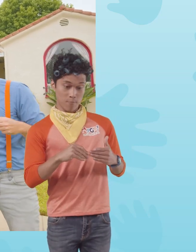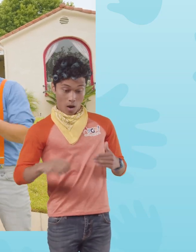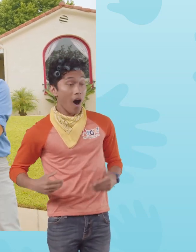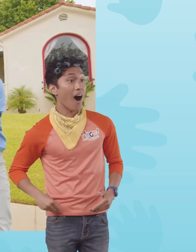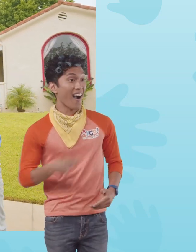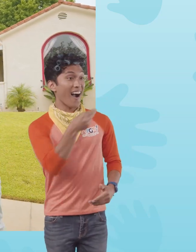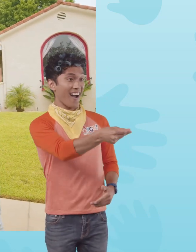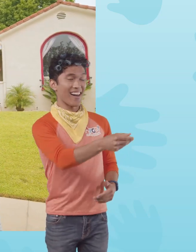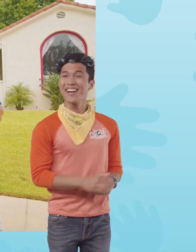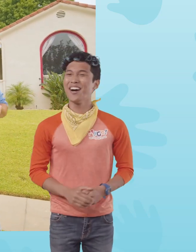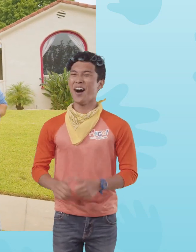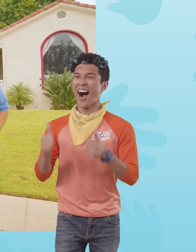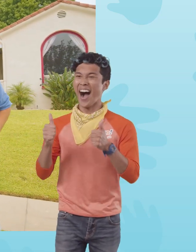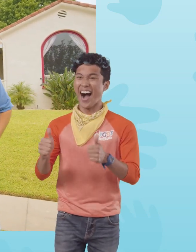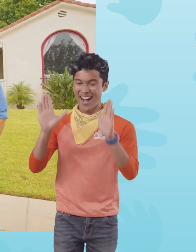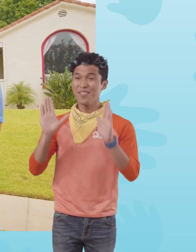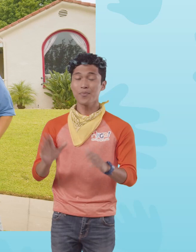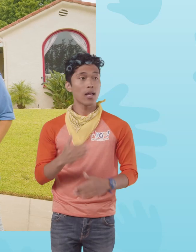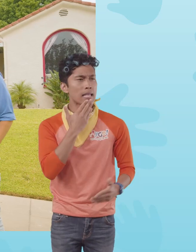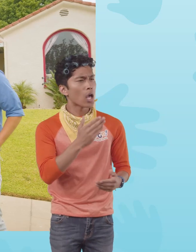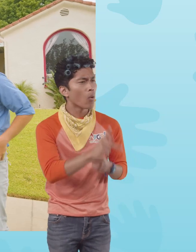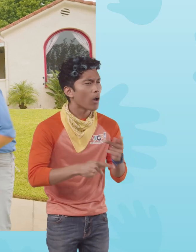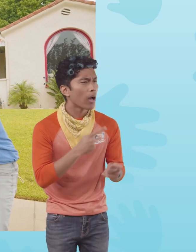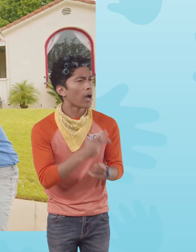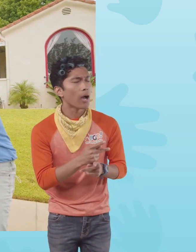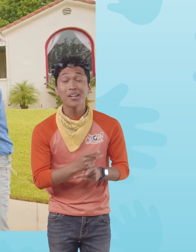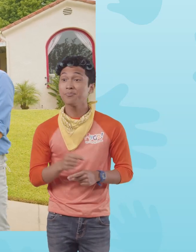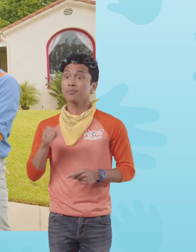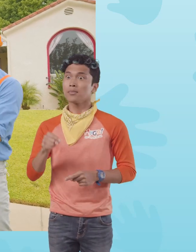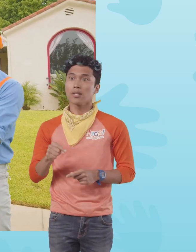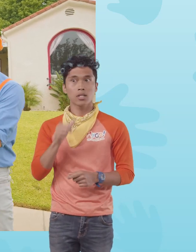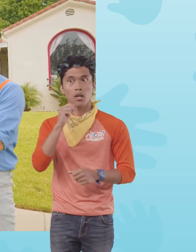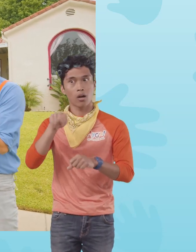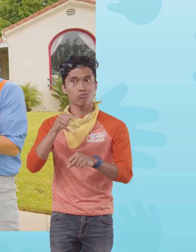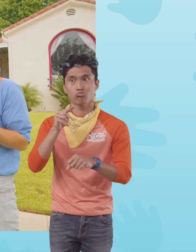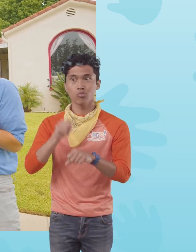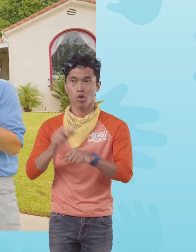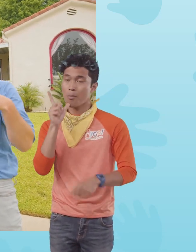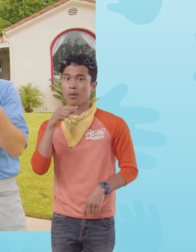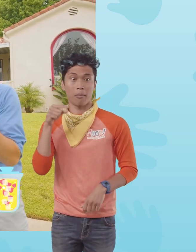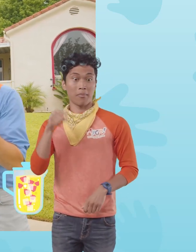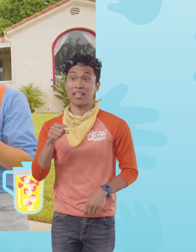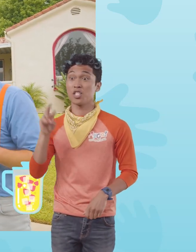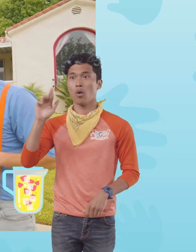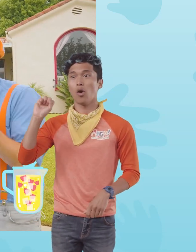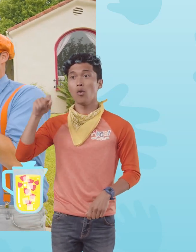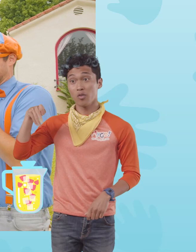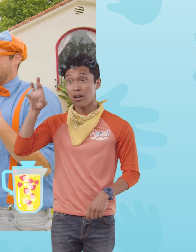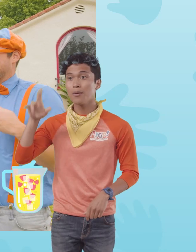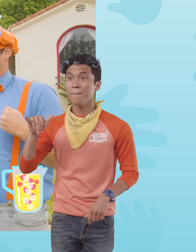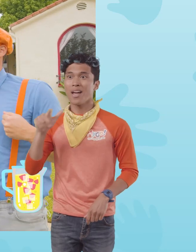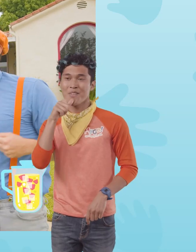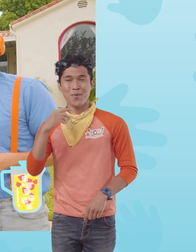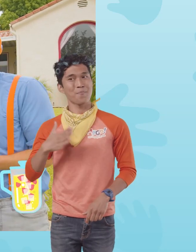I got that right here. Amazing. Thank you. What kind is this? This is not normal lemonade. It is raspberry